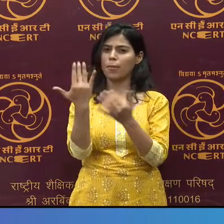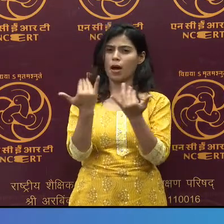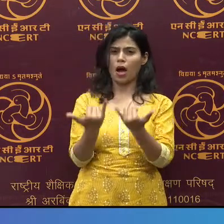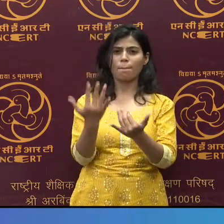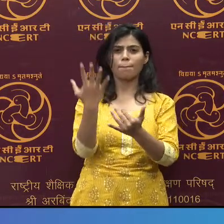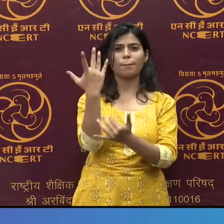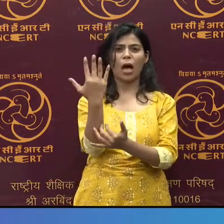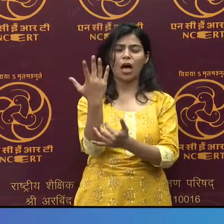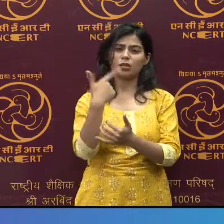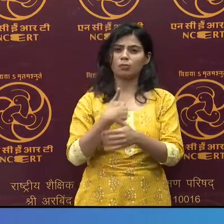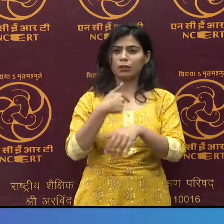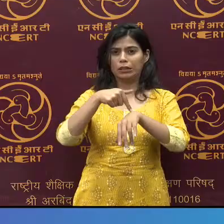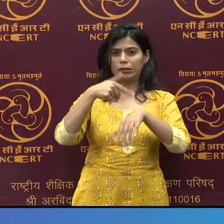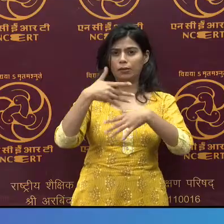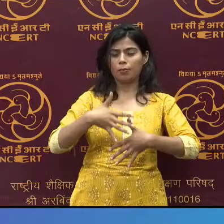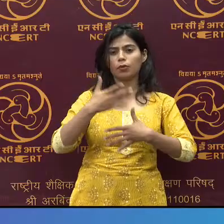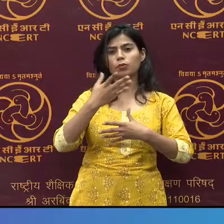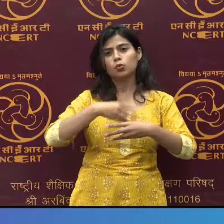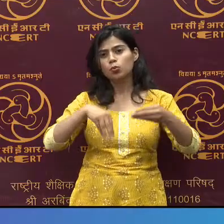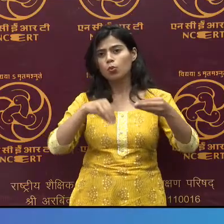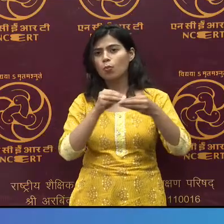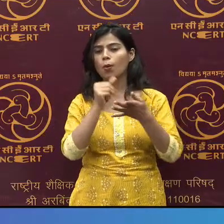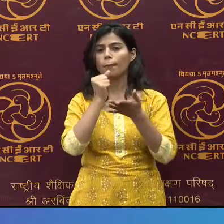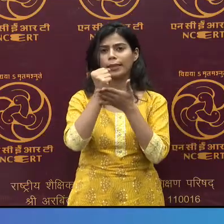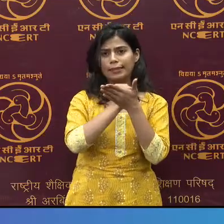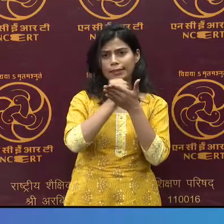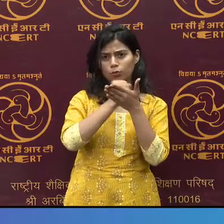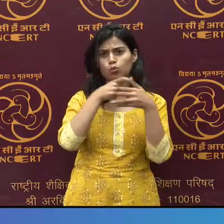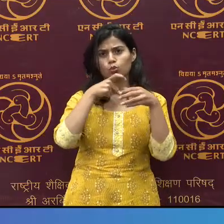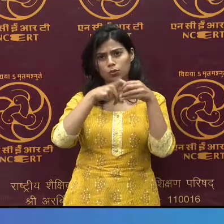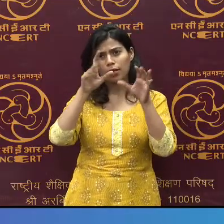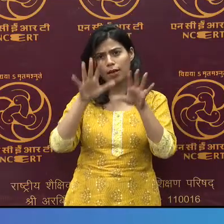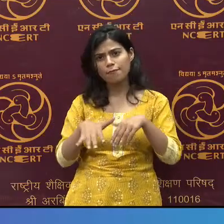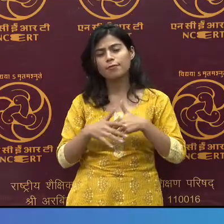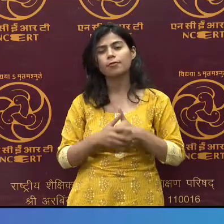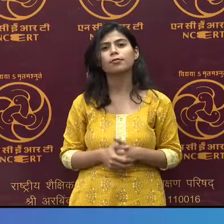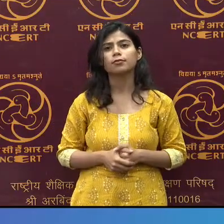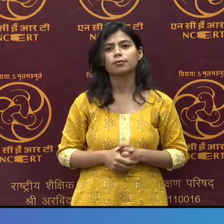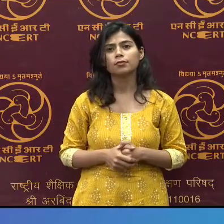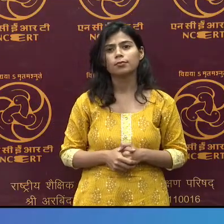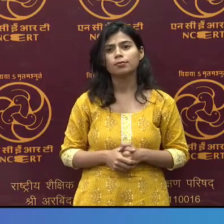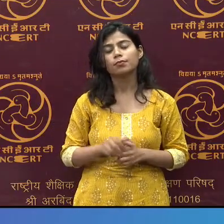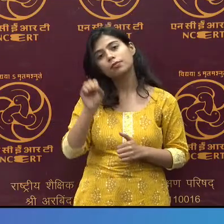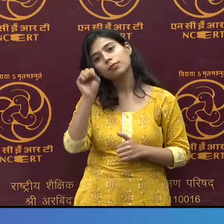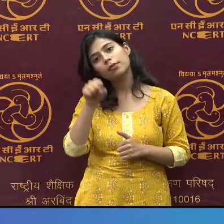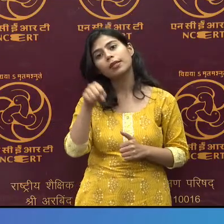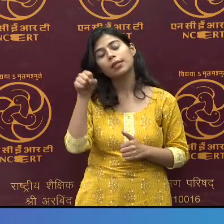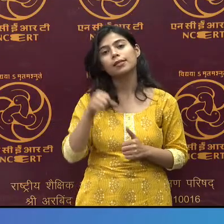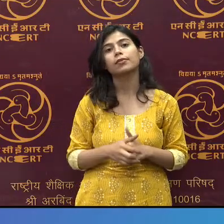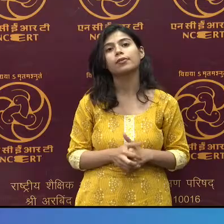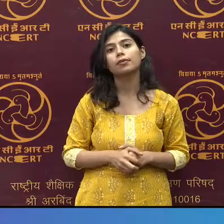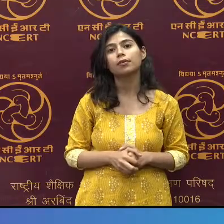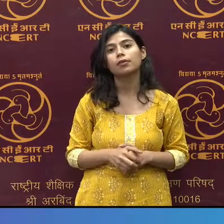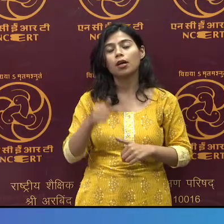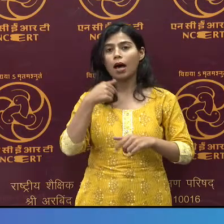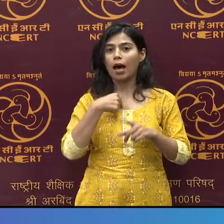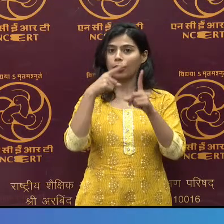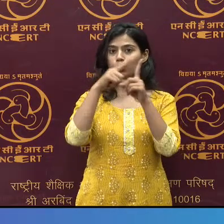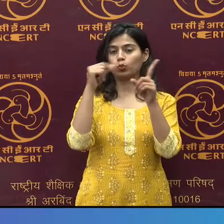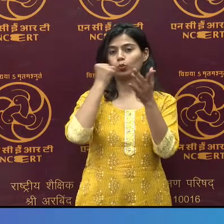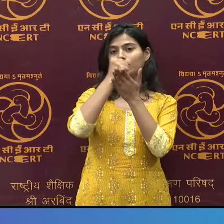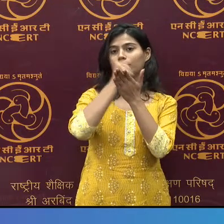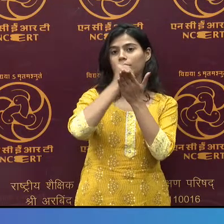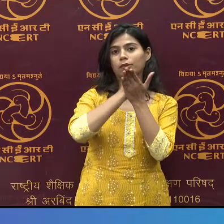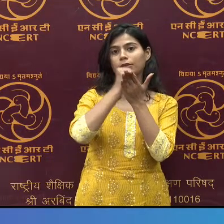the session ends. Yes. So, do we have any practice questions? Yes, we do have practice question. So, before I do the practice